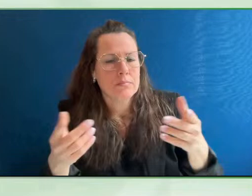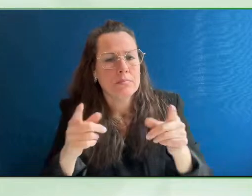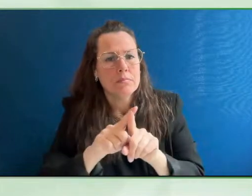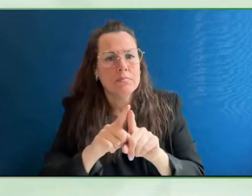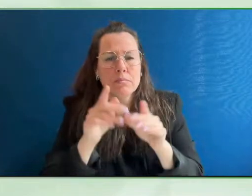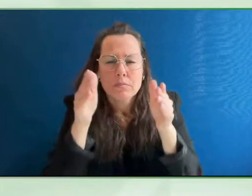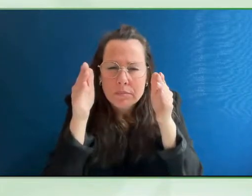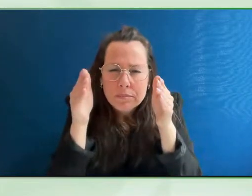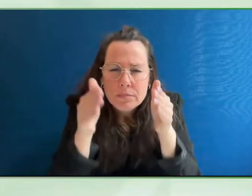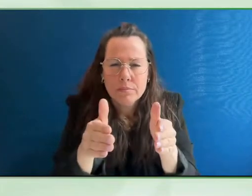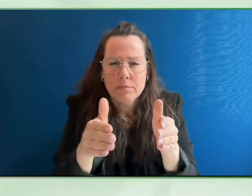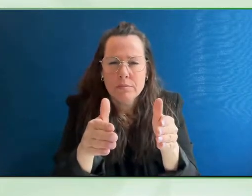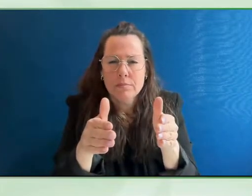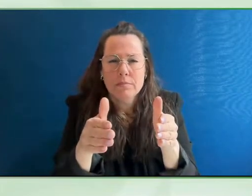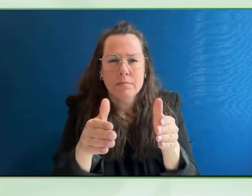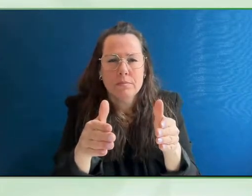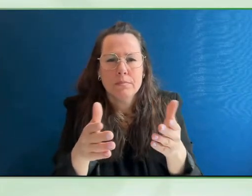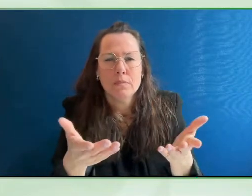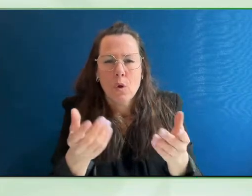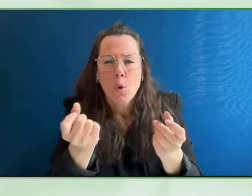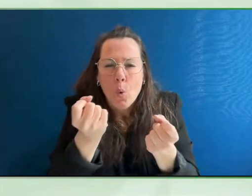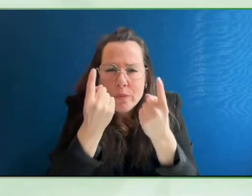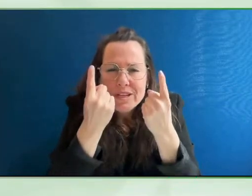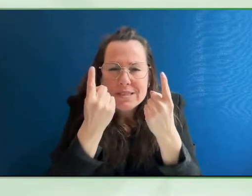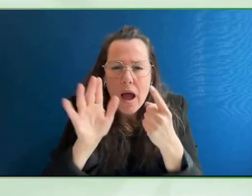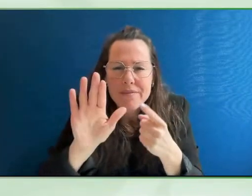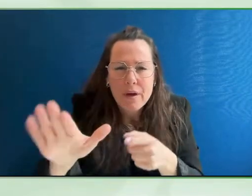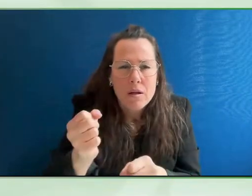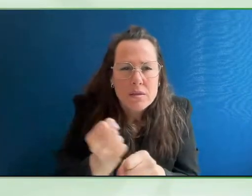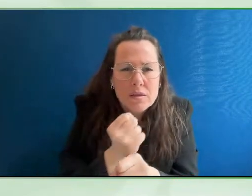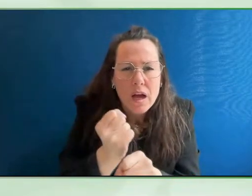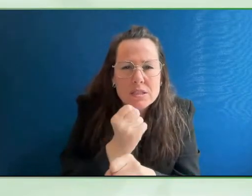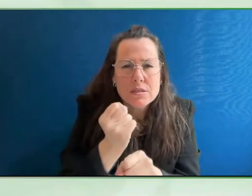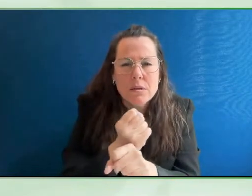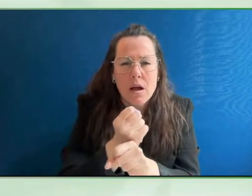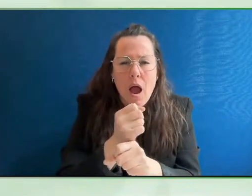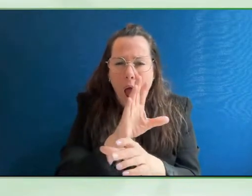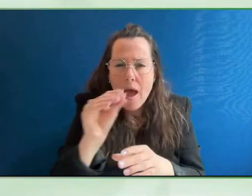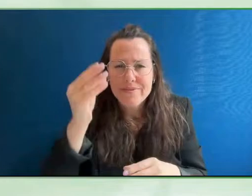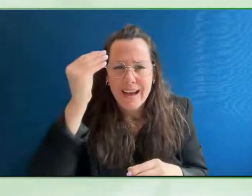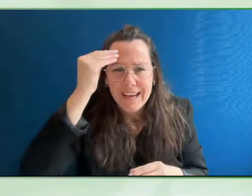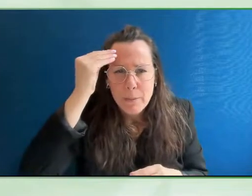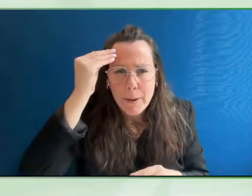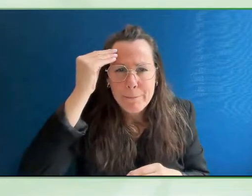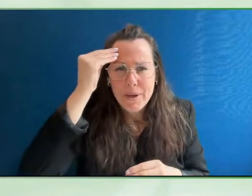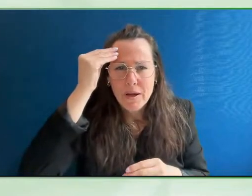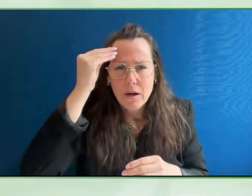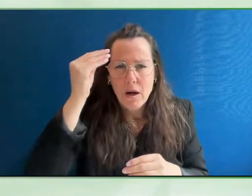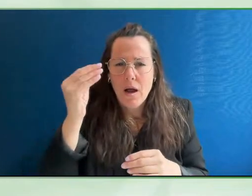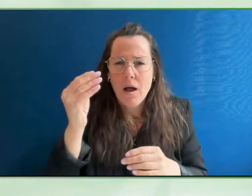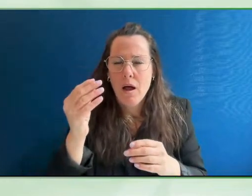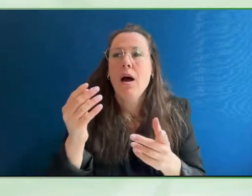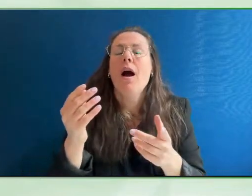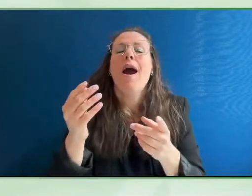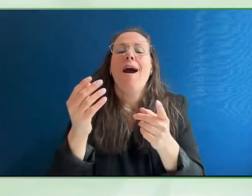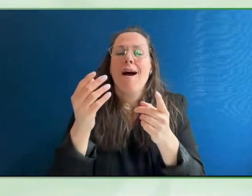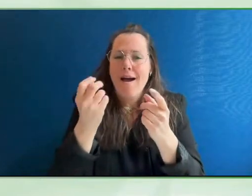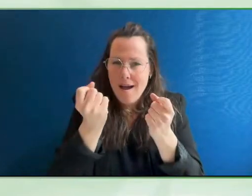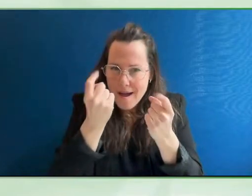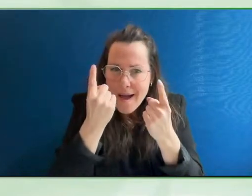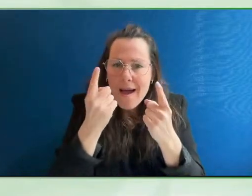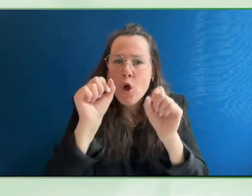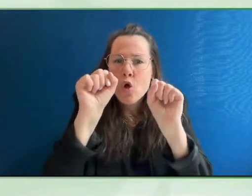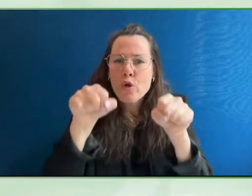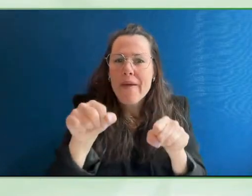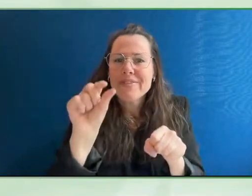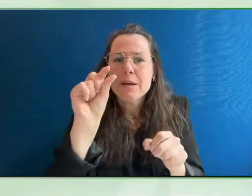is an important part of this kind of environment. If you can't be curious, you can't listen. And then it takes the intention to do something about it.